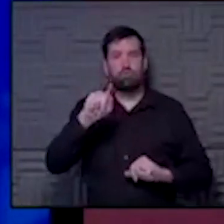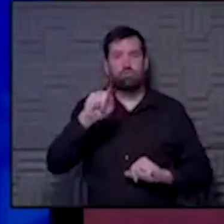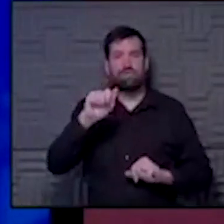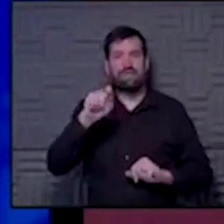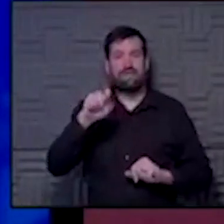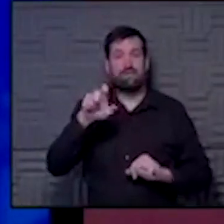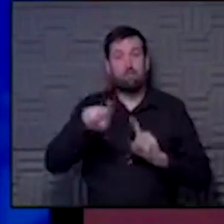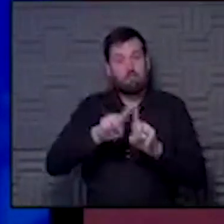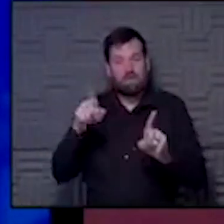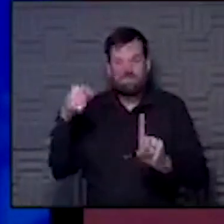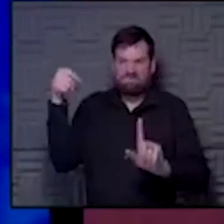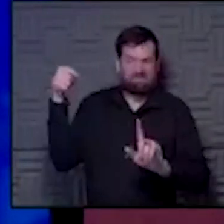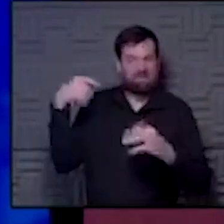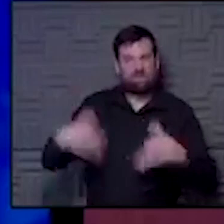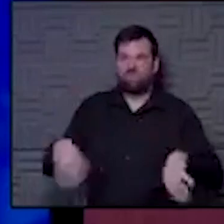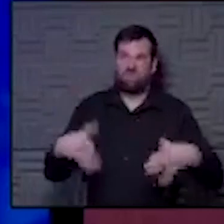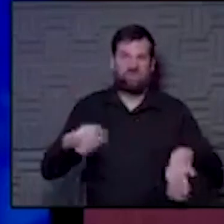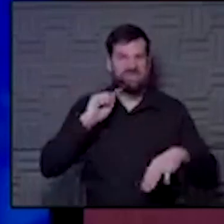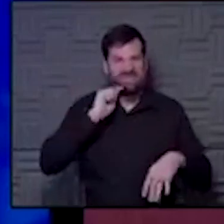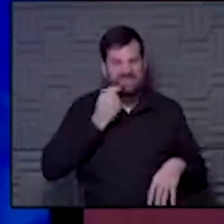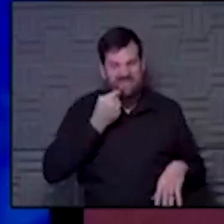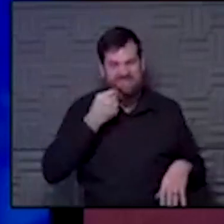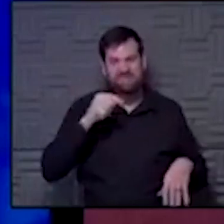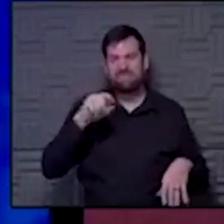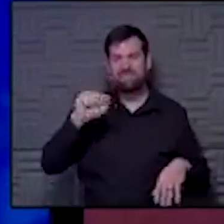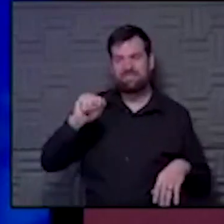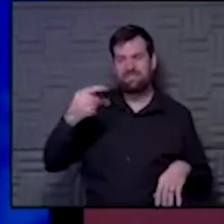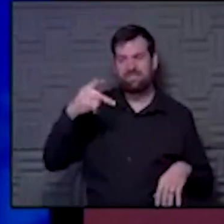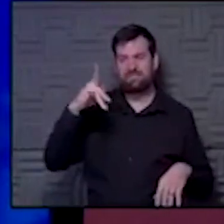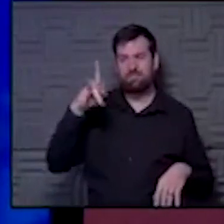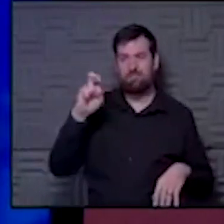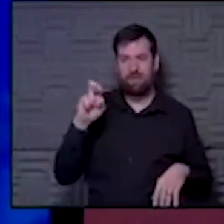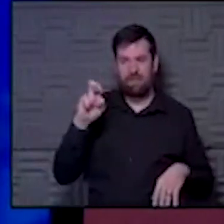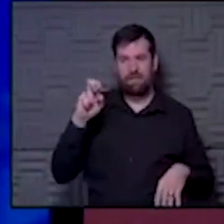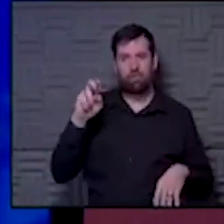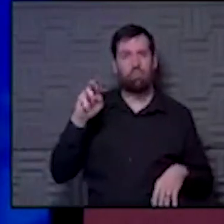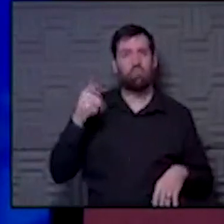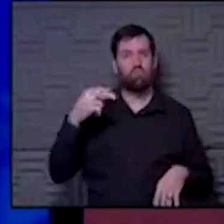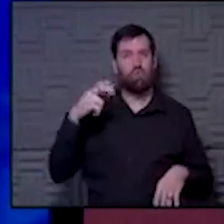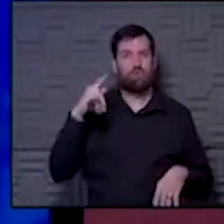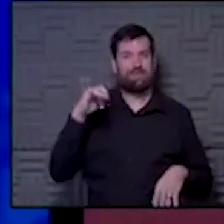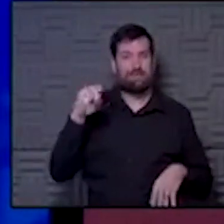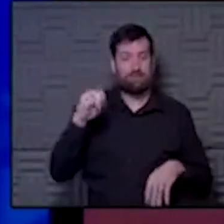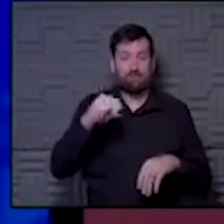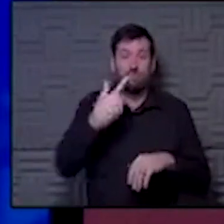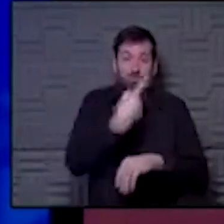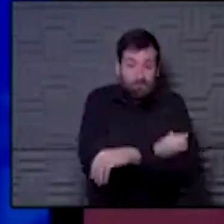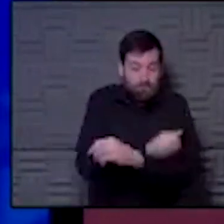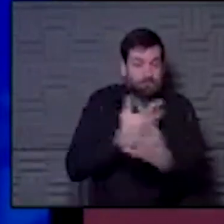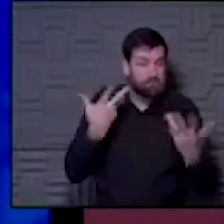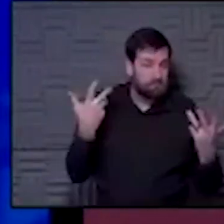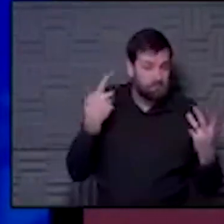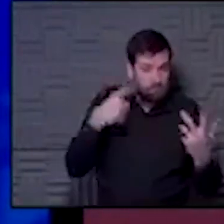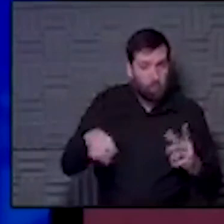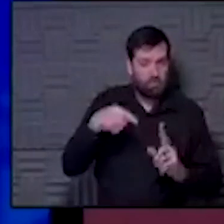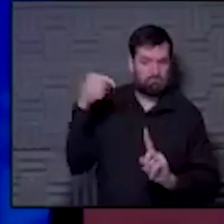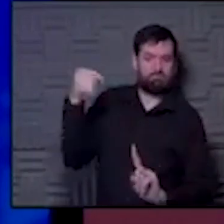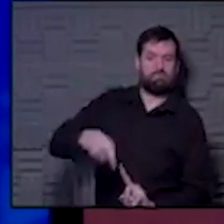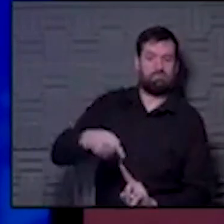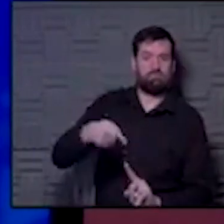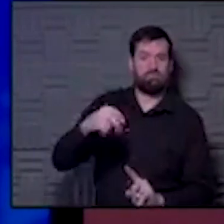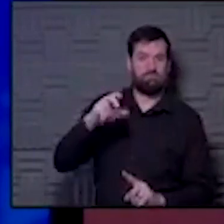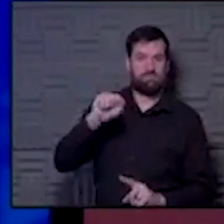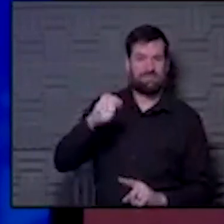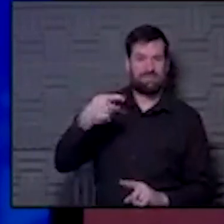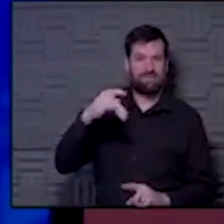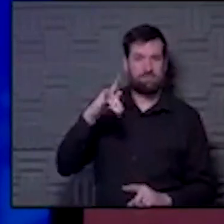that spike protein. The vaccines are designed against the spike protein, right? So Yeah. now, granted, it's different sections of the spike protein,